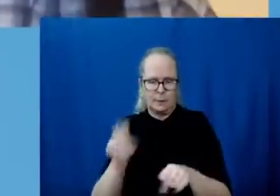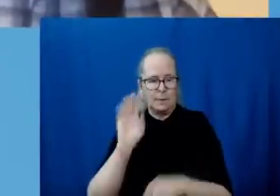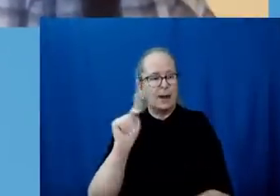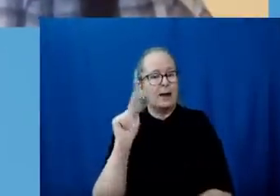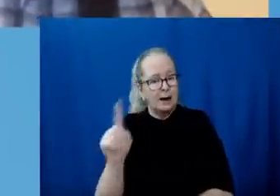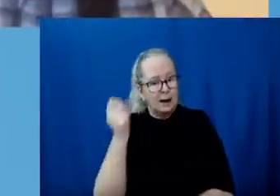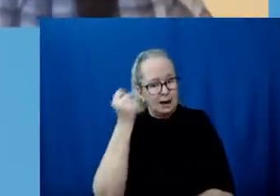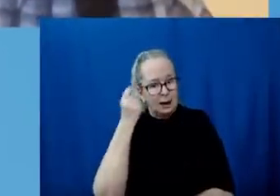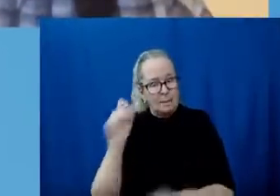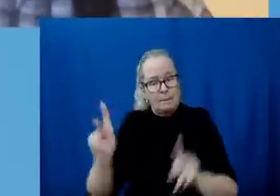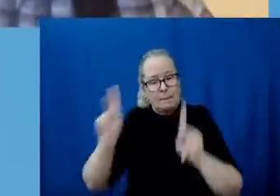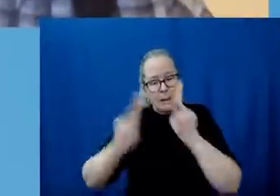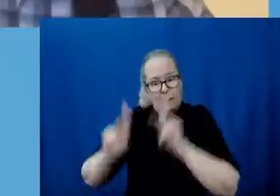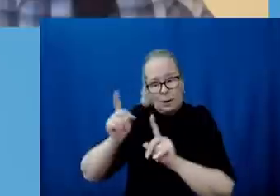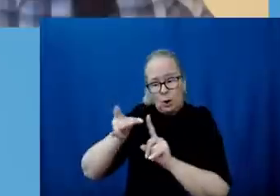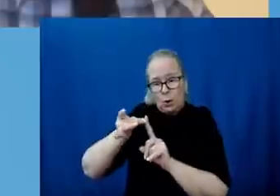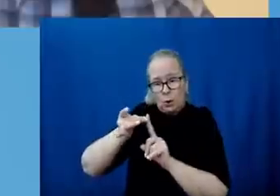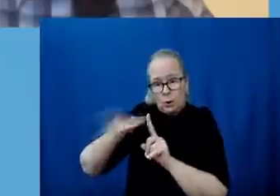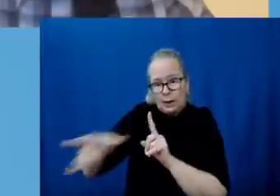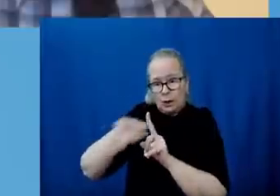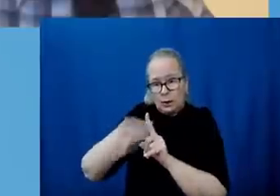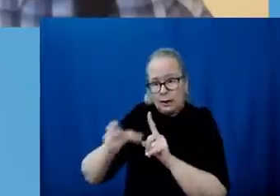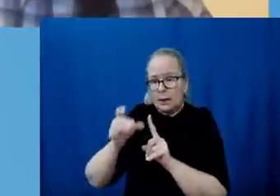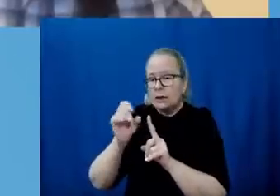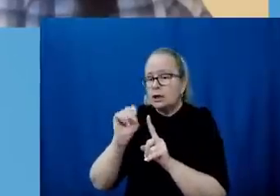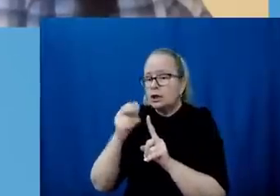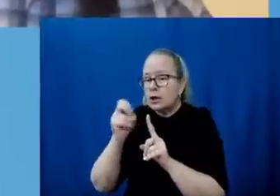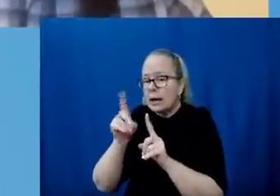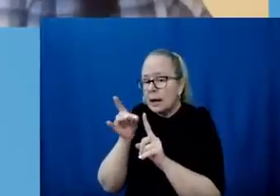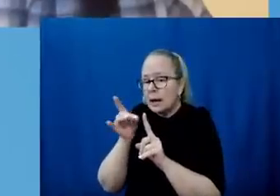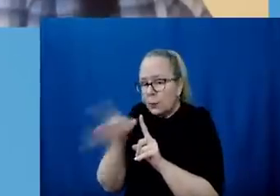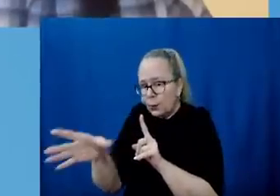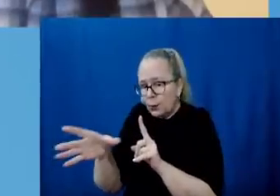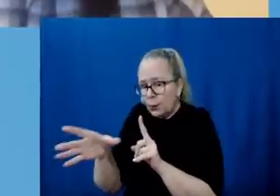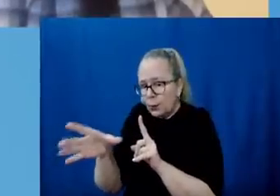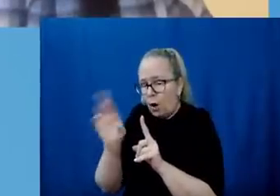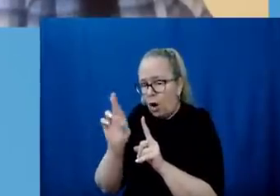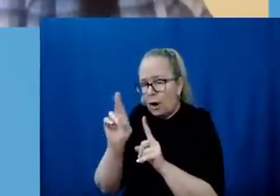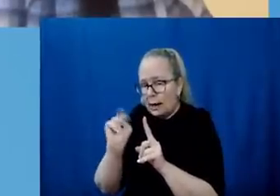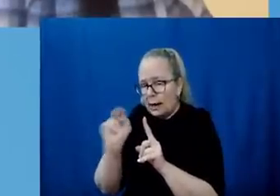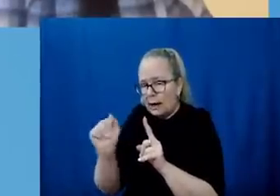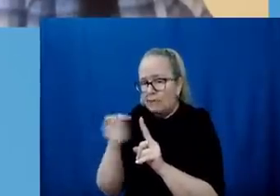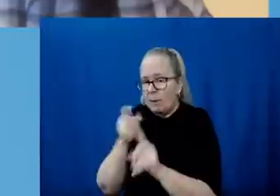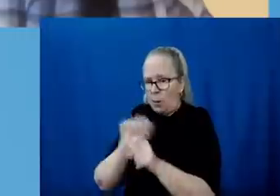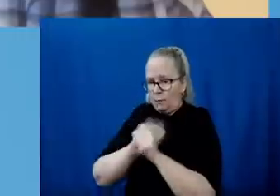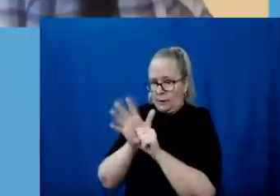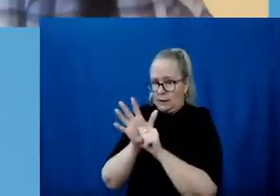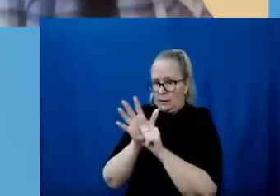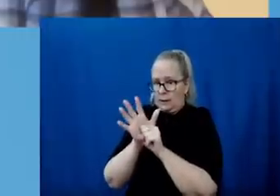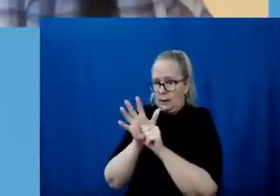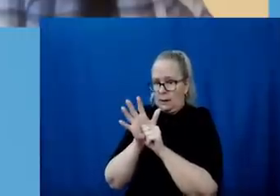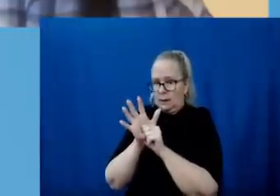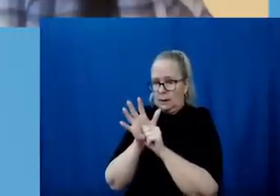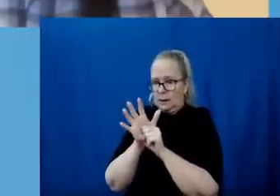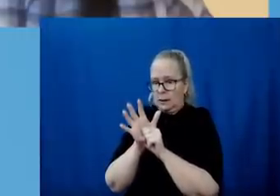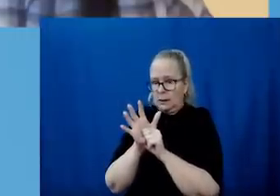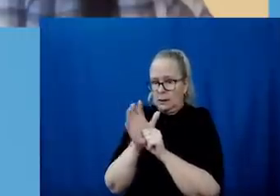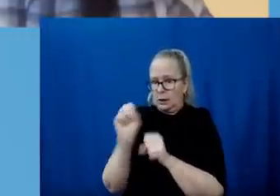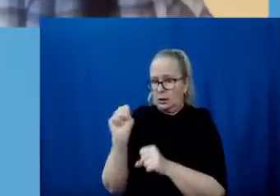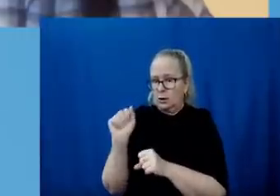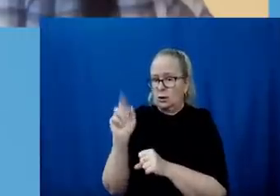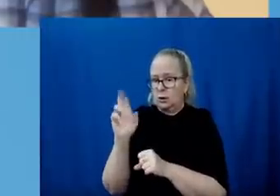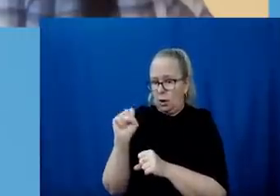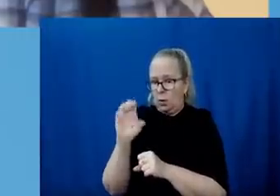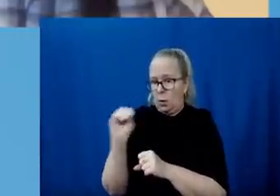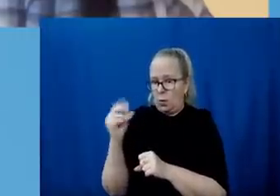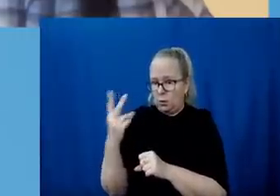need to understand is people will shed SARS-CoV-2 RNA for a period of time with